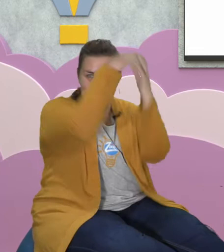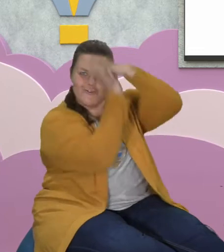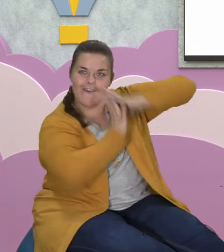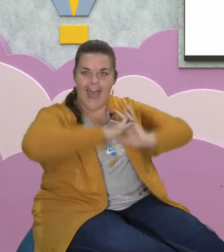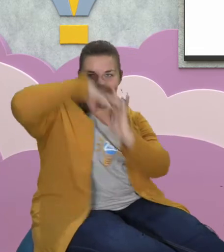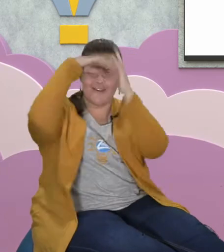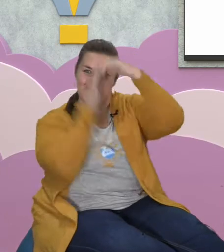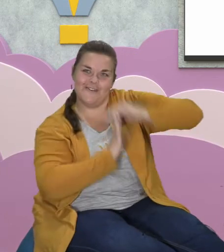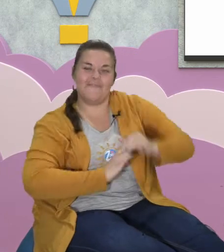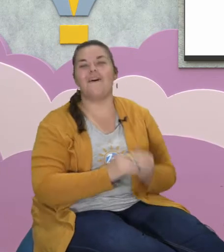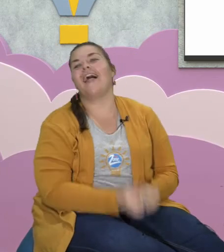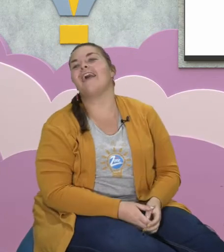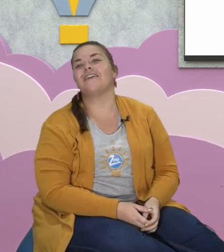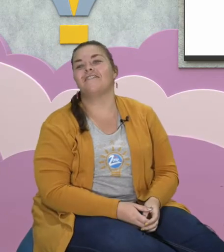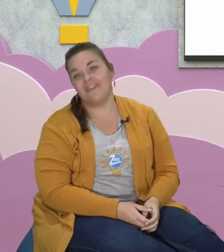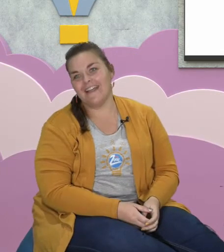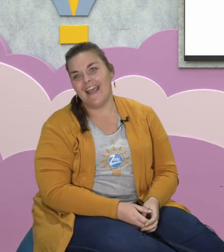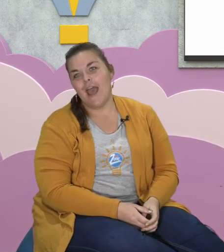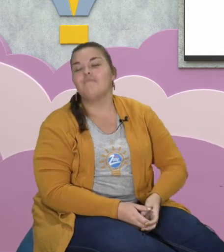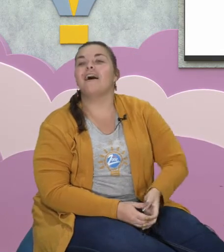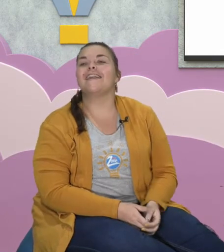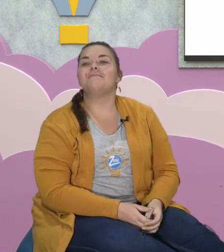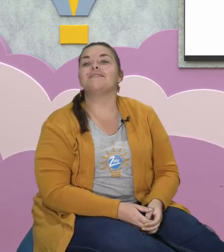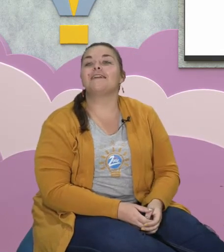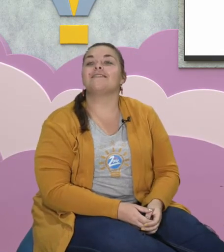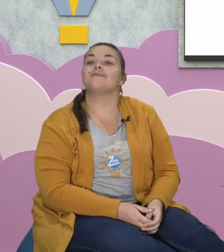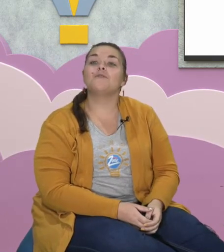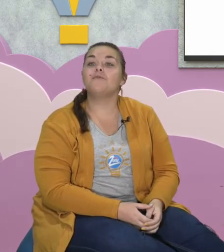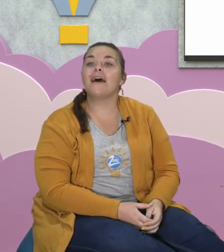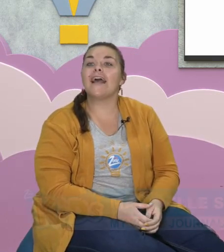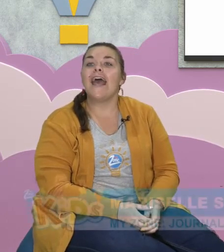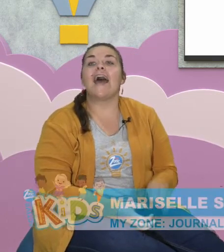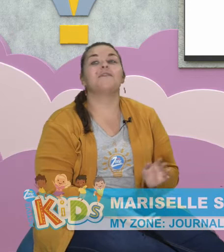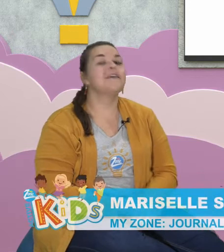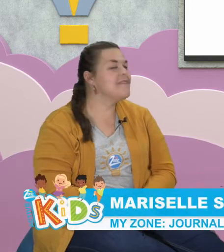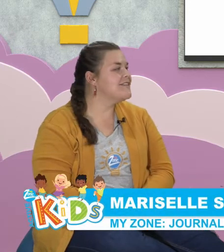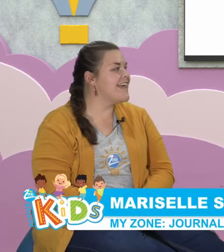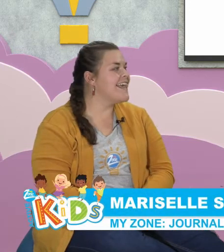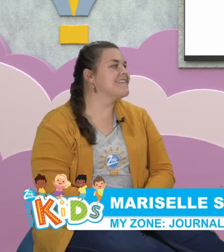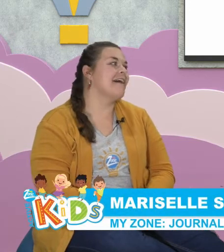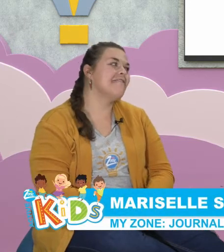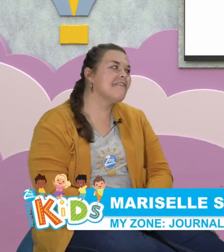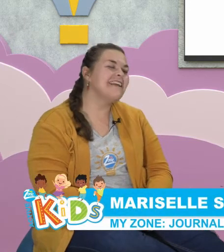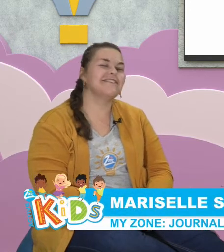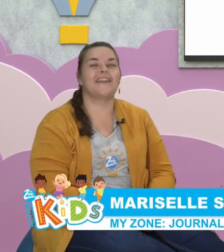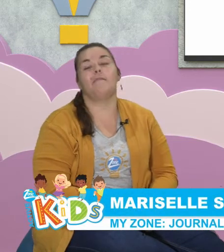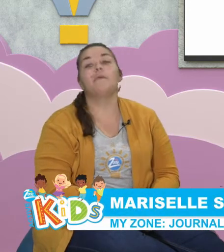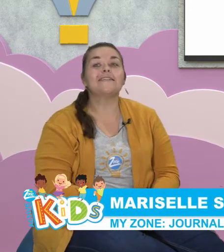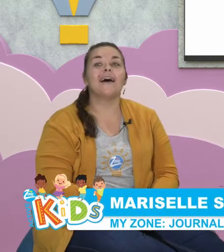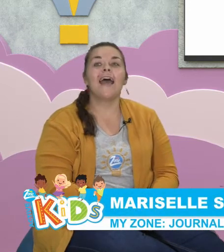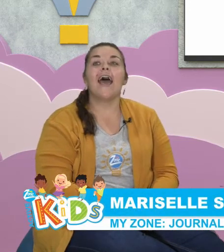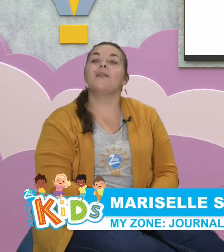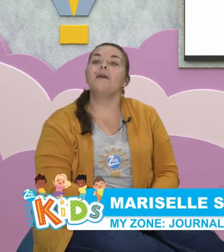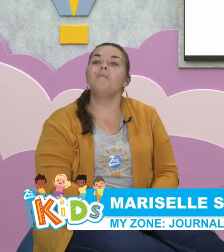we move and we groove while having fun. My name is Marisol Stoffberg, and with me today is my friend Shanae